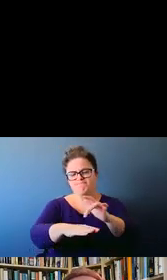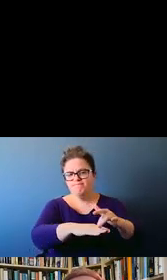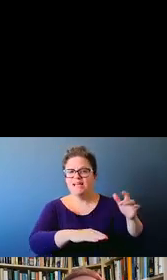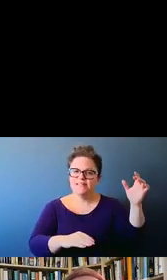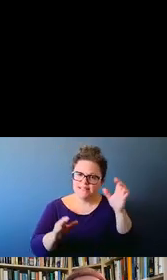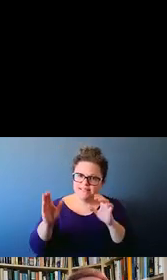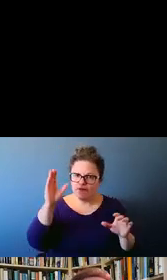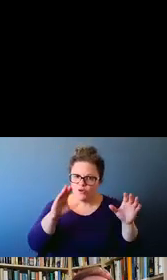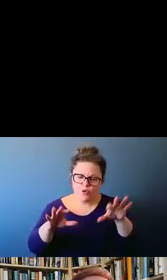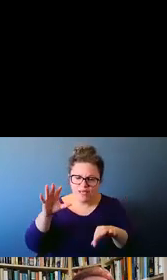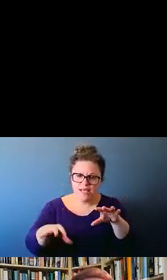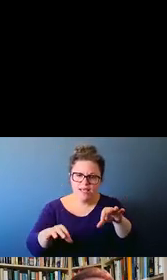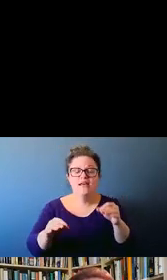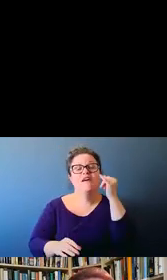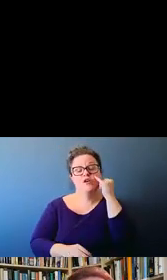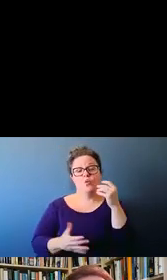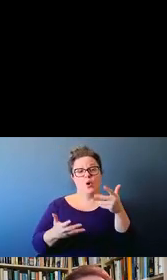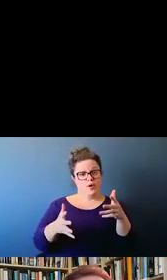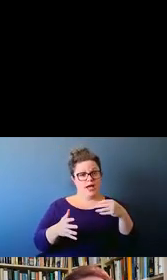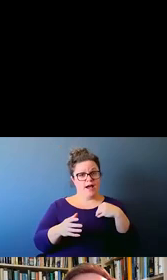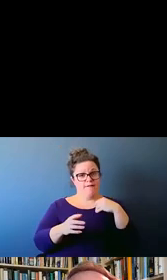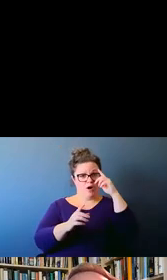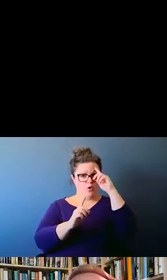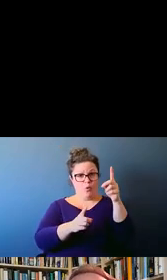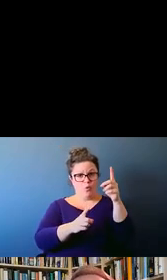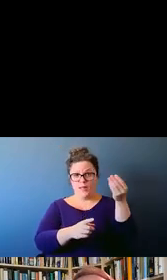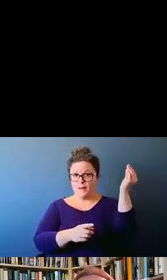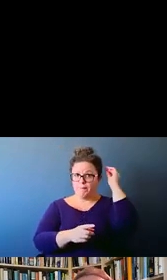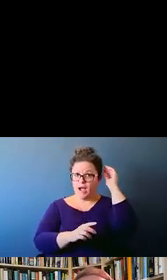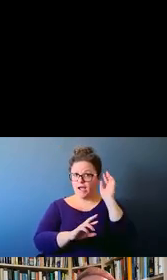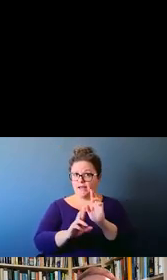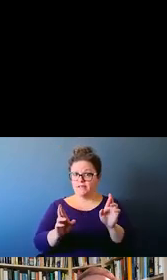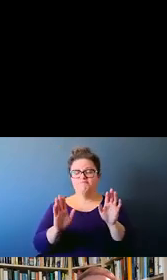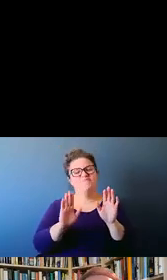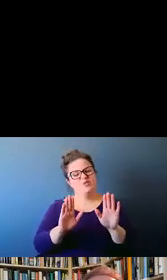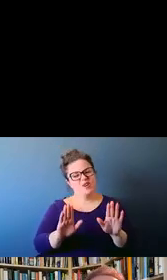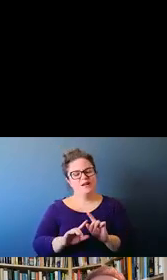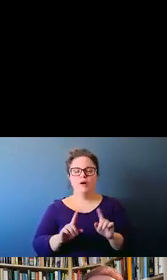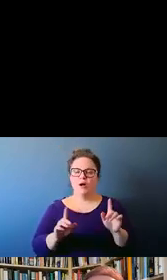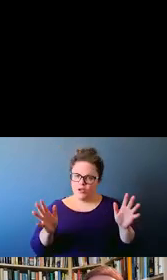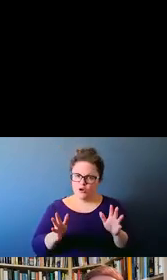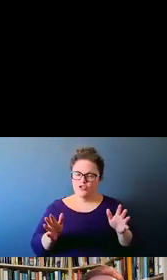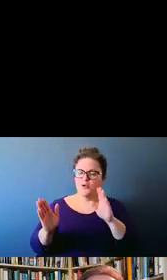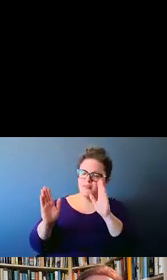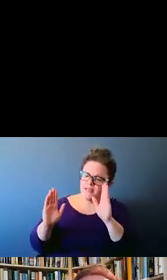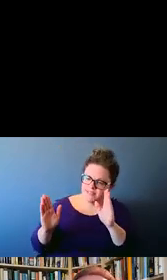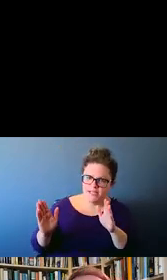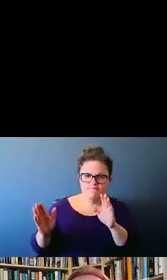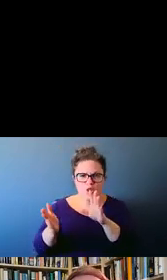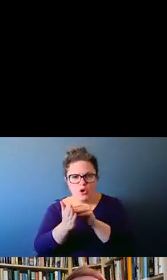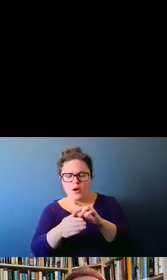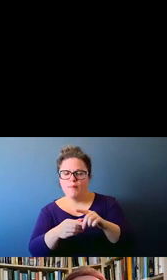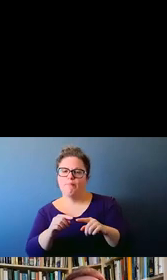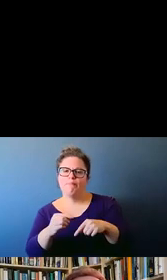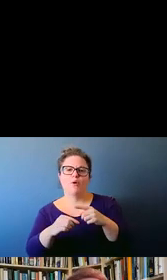clear focus and goal in mind, which is also great, we encourage you to listen and learn about the areas that we're profiling this